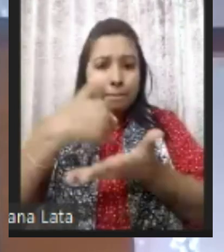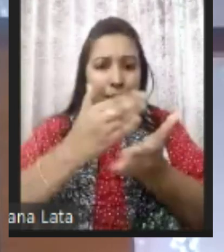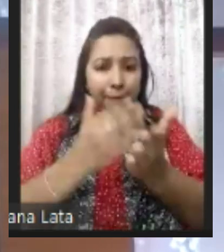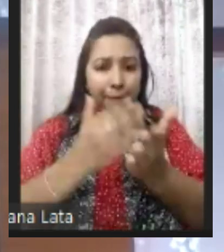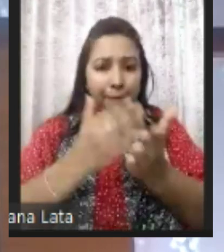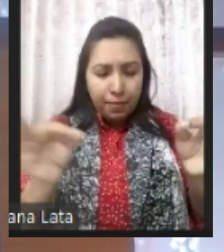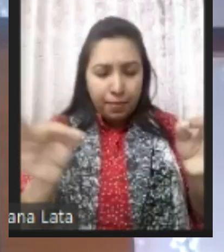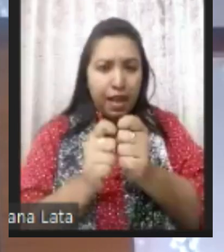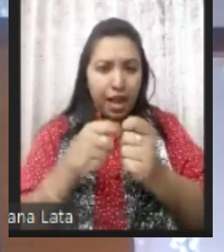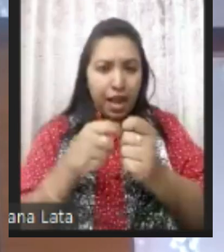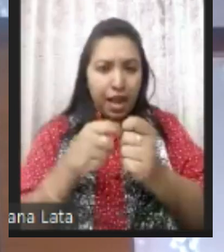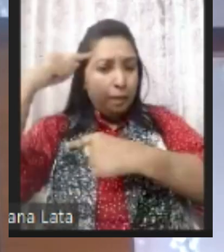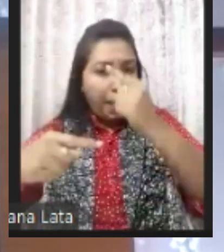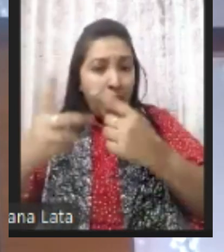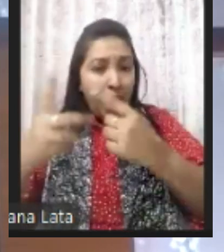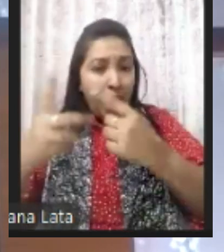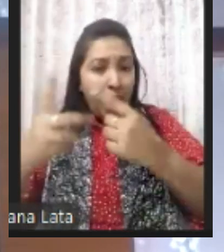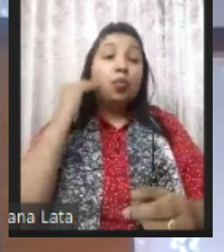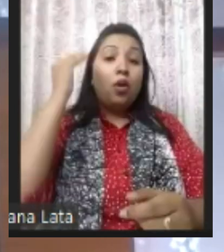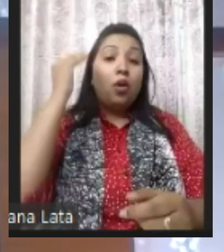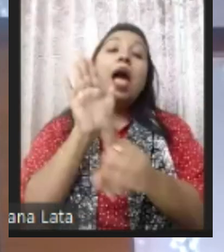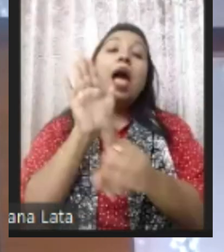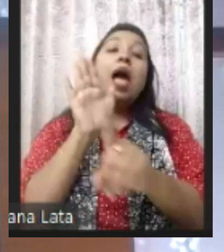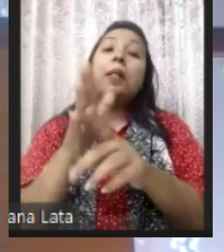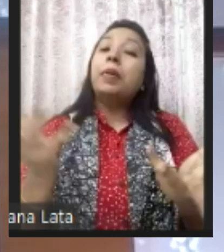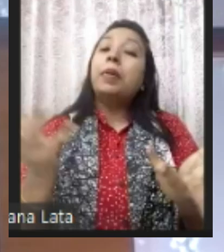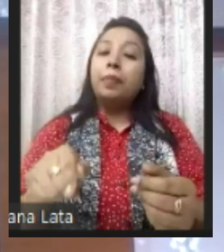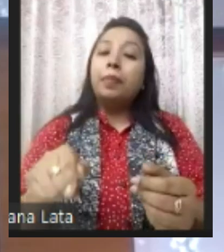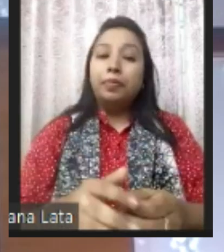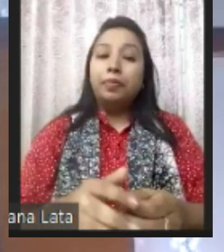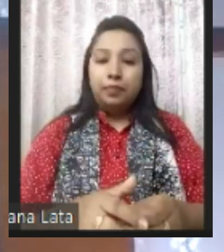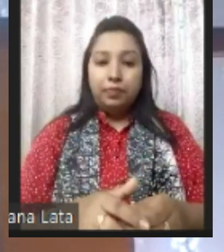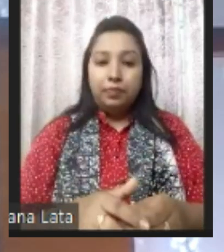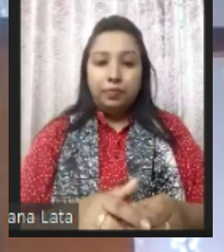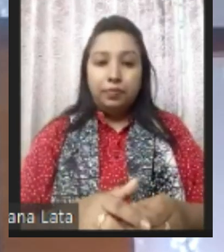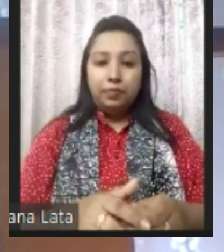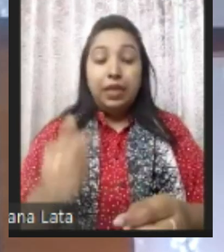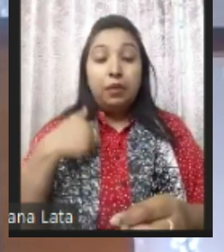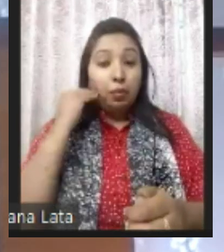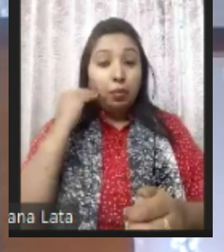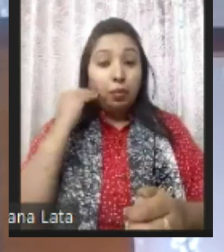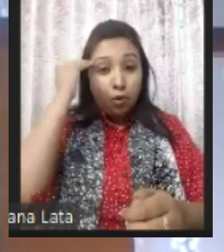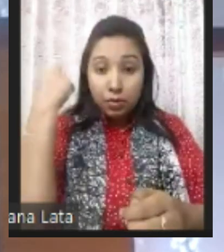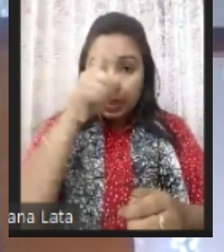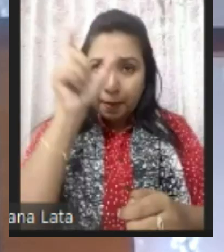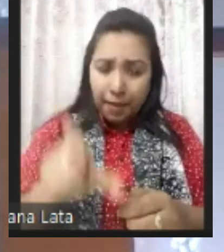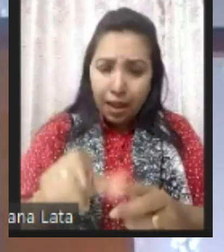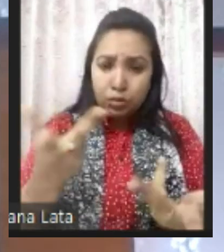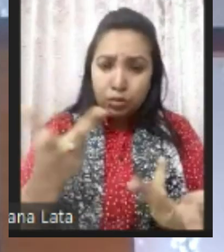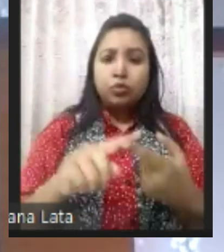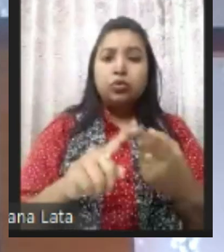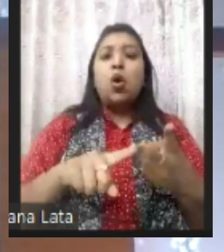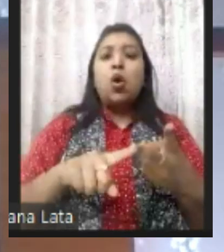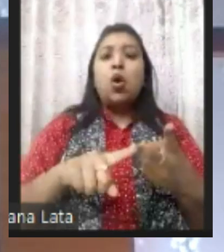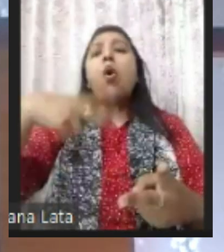supporting inclusion agenda, whether we are really targeting the persons with disability, whether our board in different program